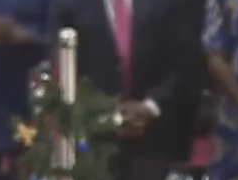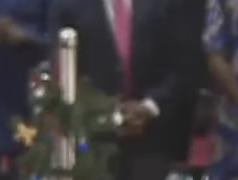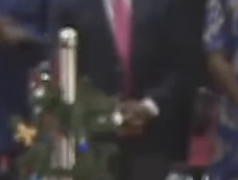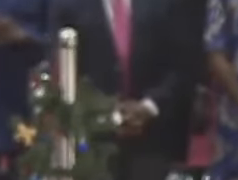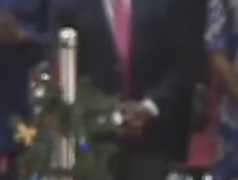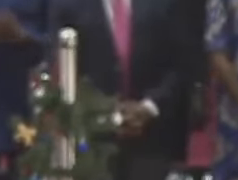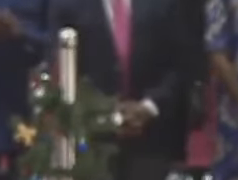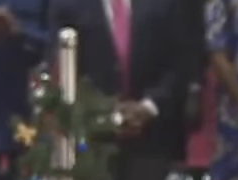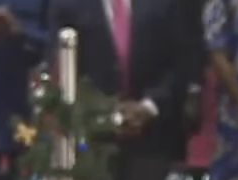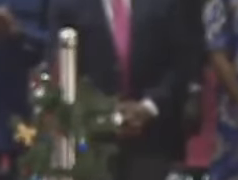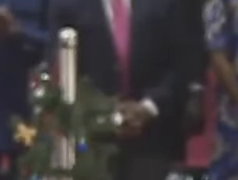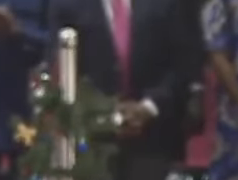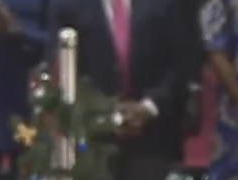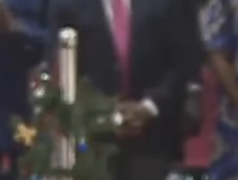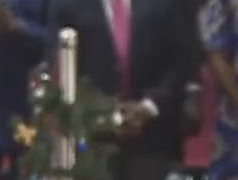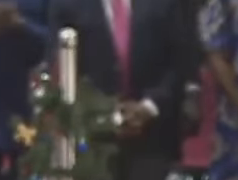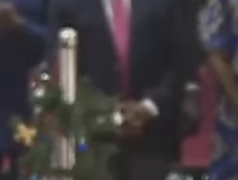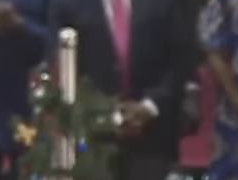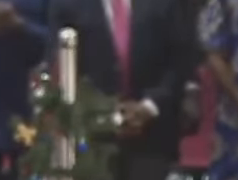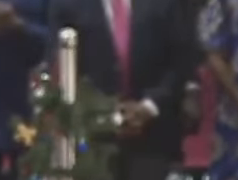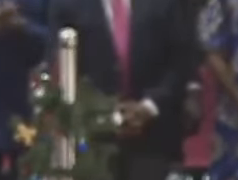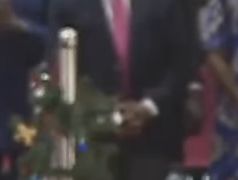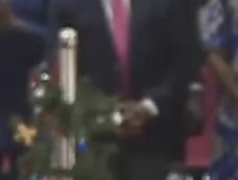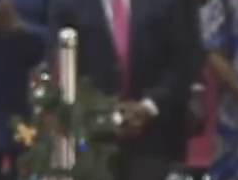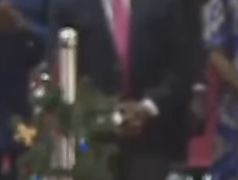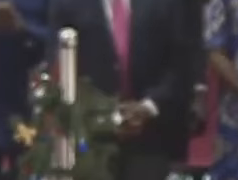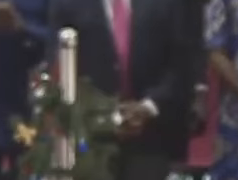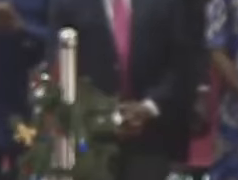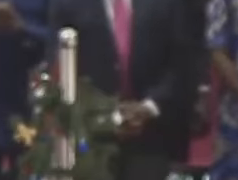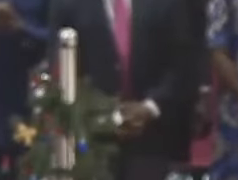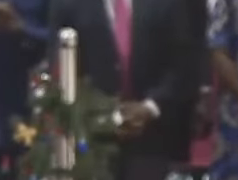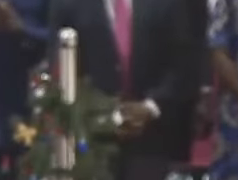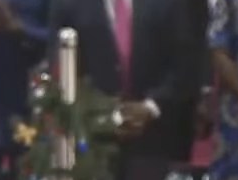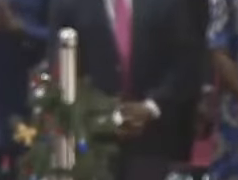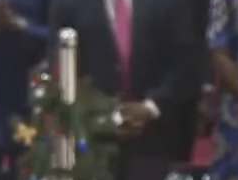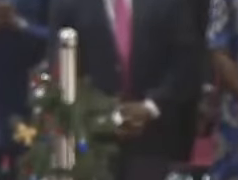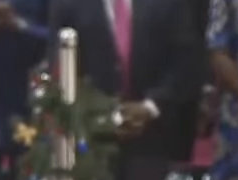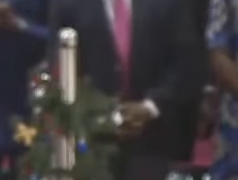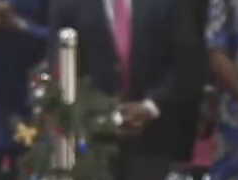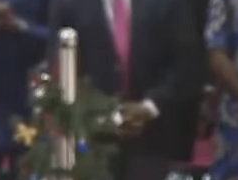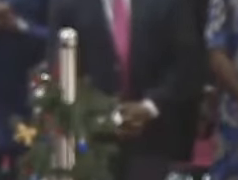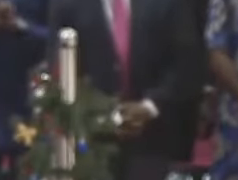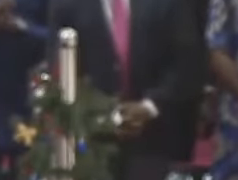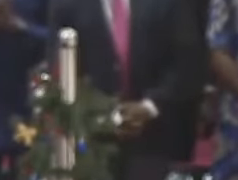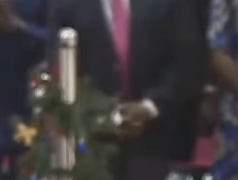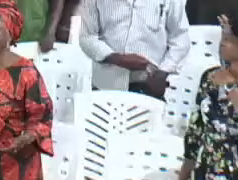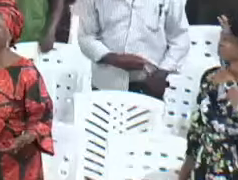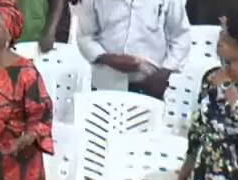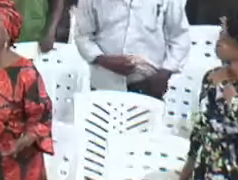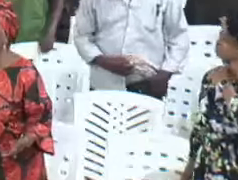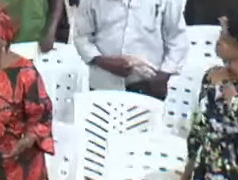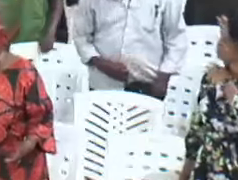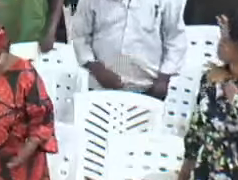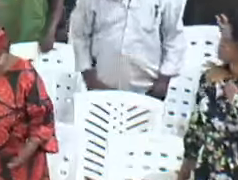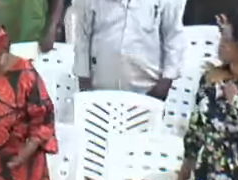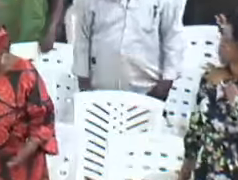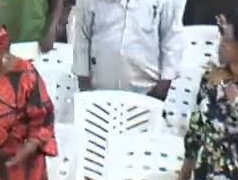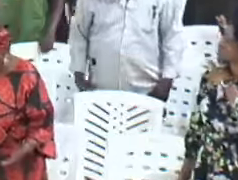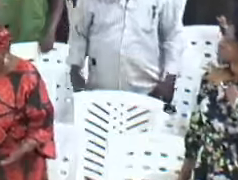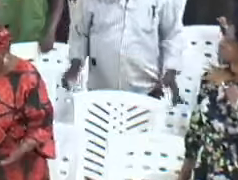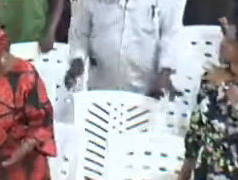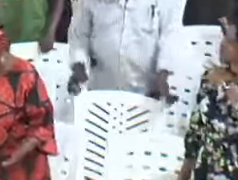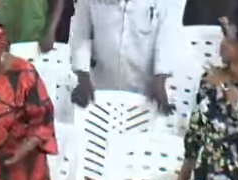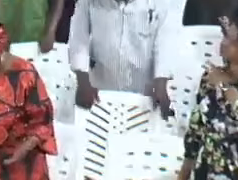What a wonderful night in your presence. Please accept our thanks in Jesus' name.